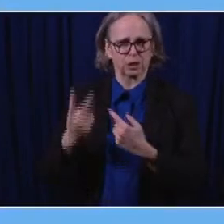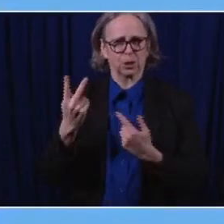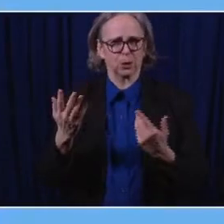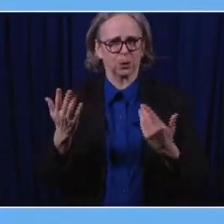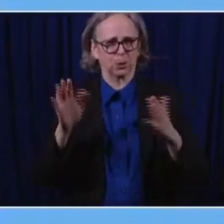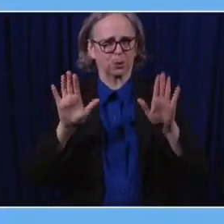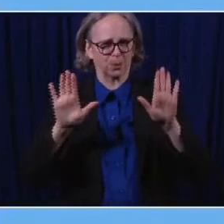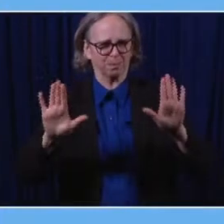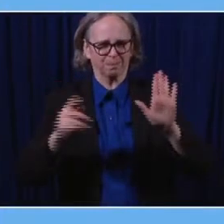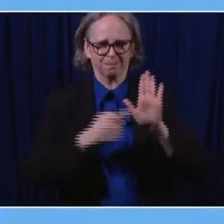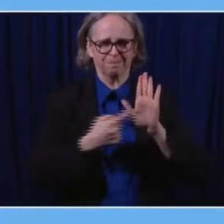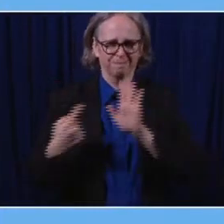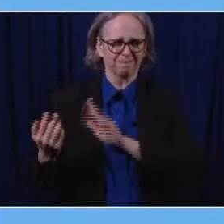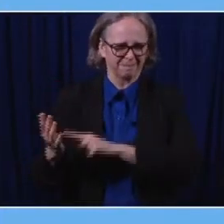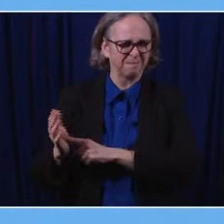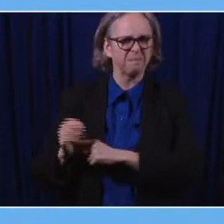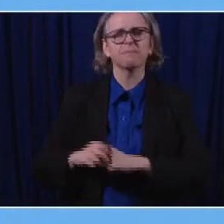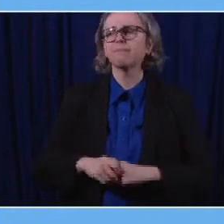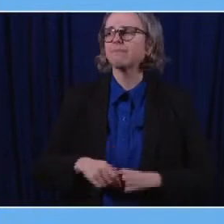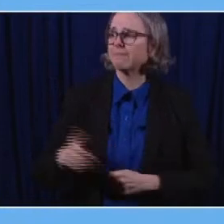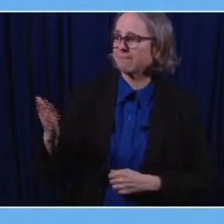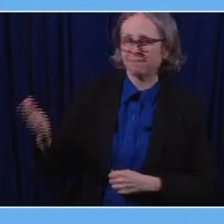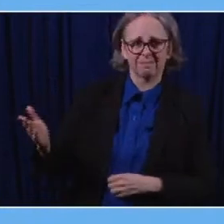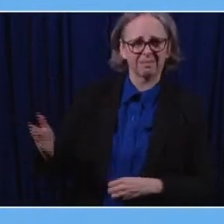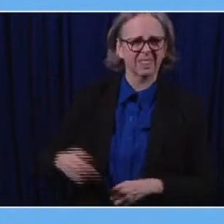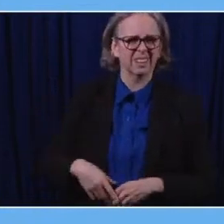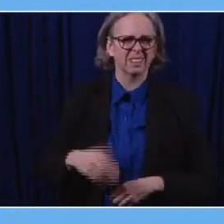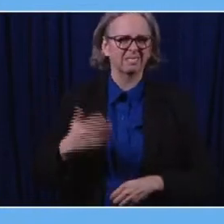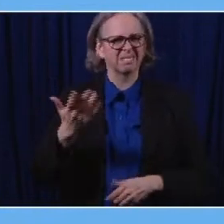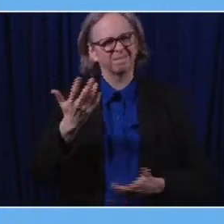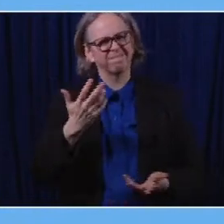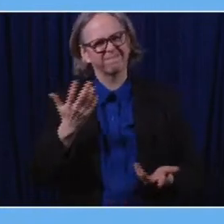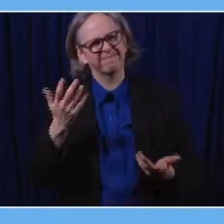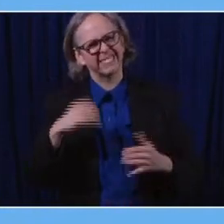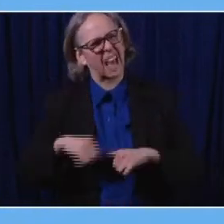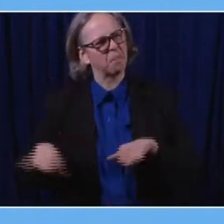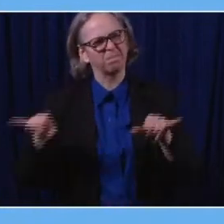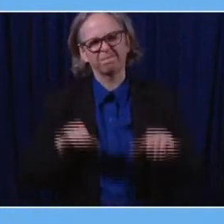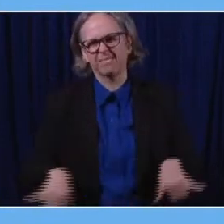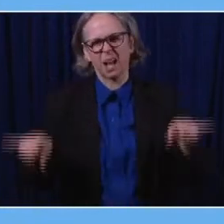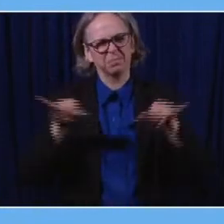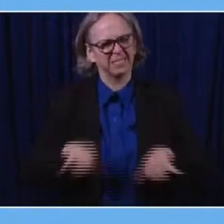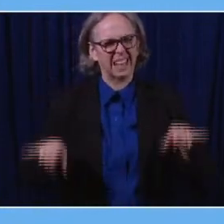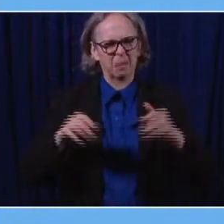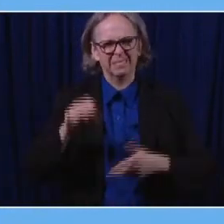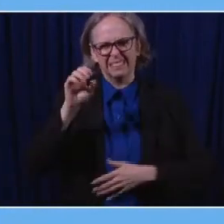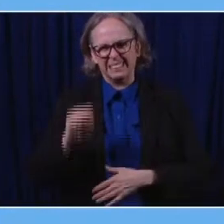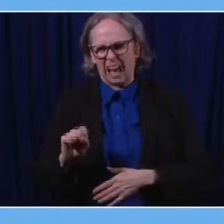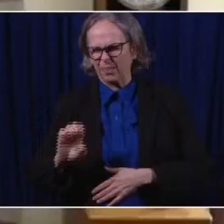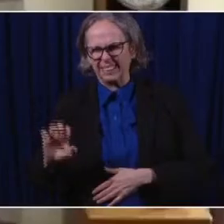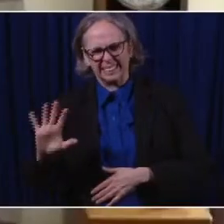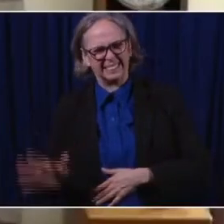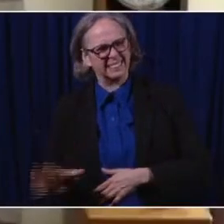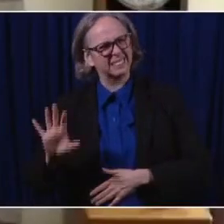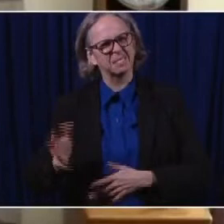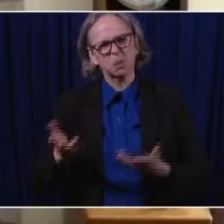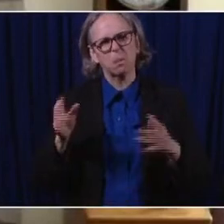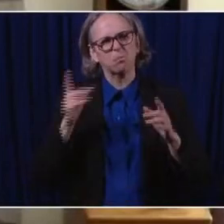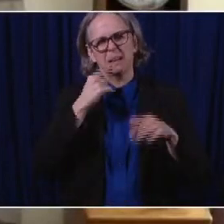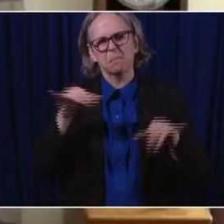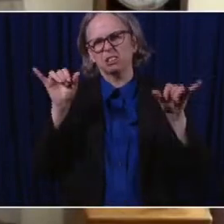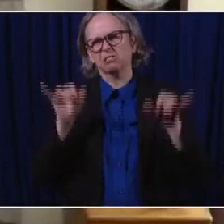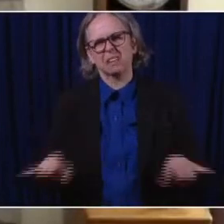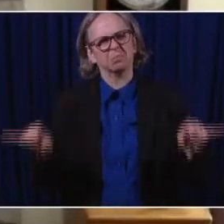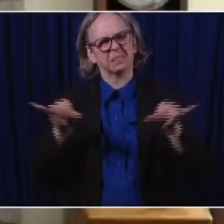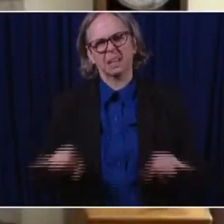pretty much all red with the exception of the counties you see there in Southeast Ohio. So really no change there. Let me give everyone an